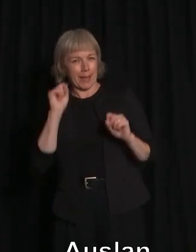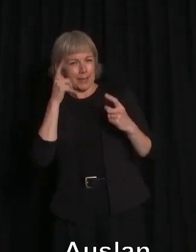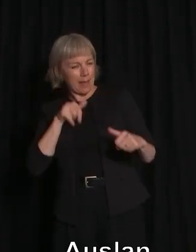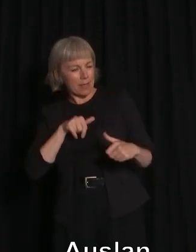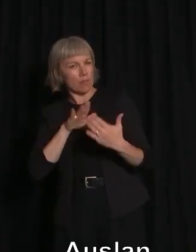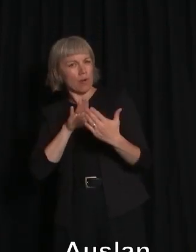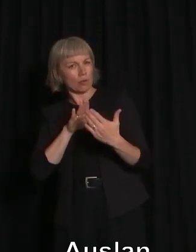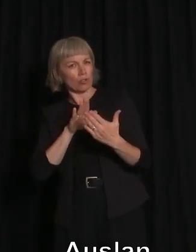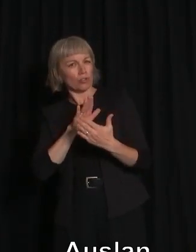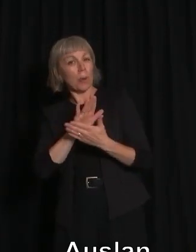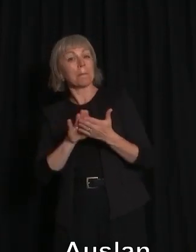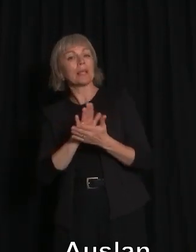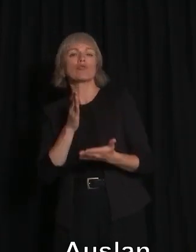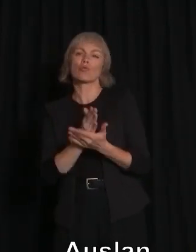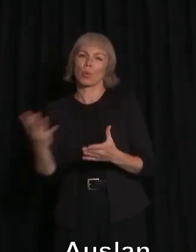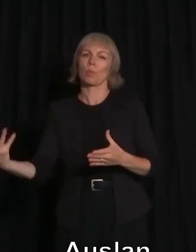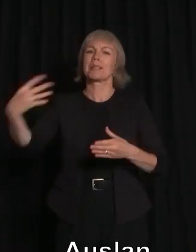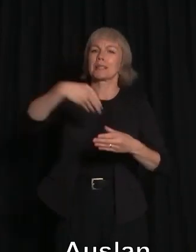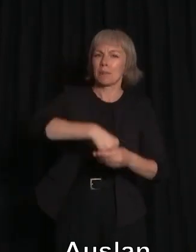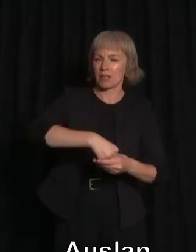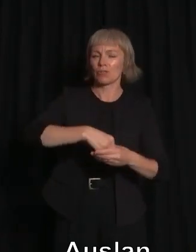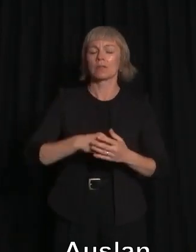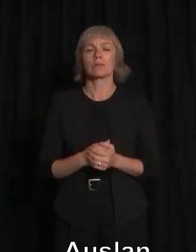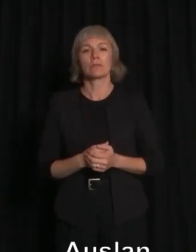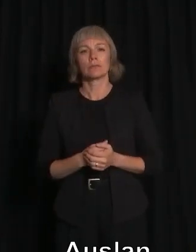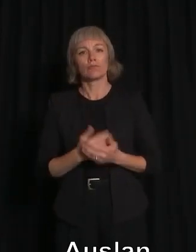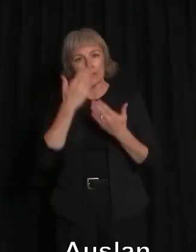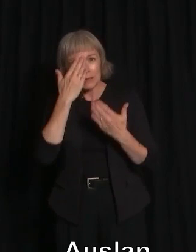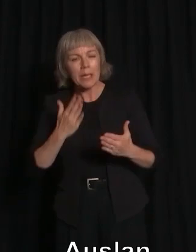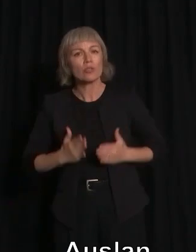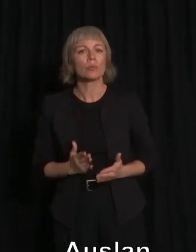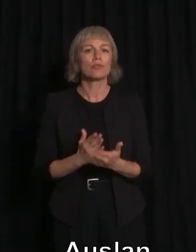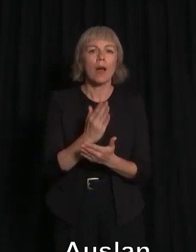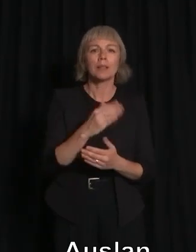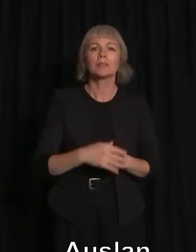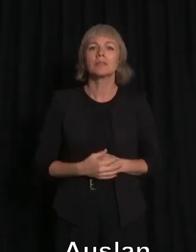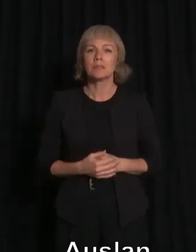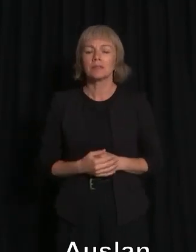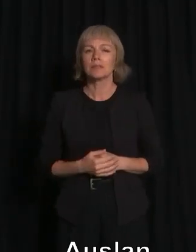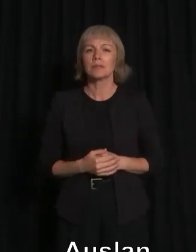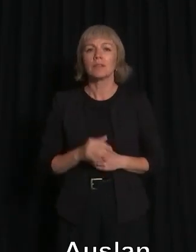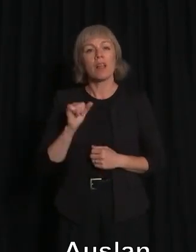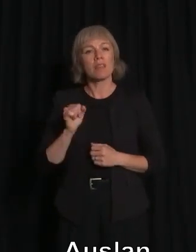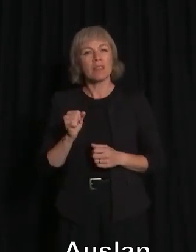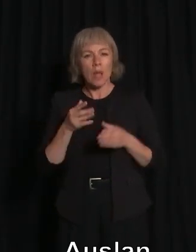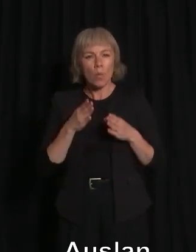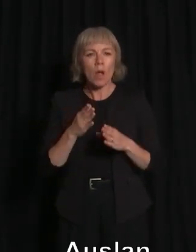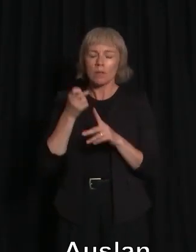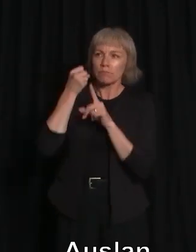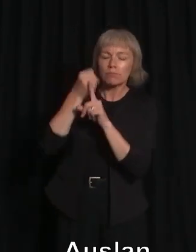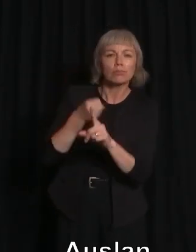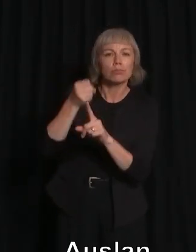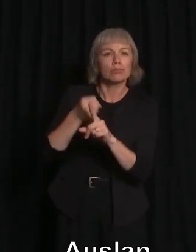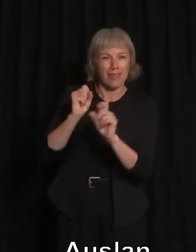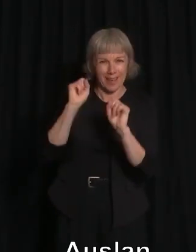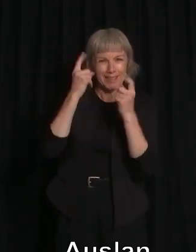through participation, the human rights interventions that they carry out will be relevant. They deeply understand what